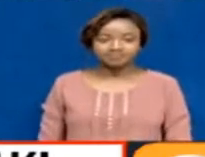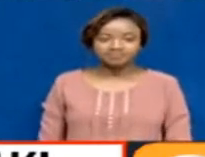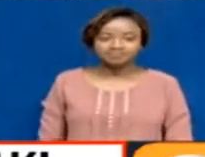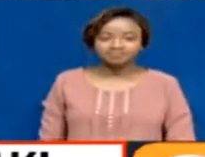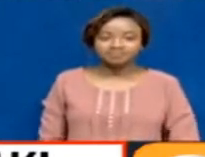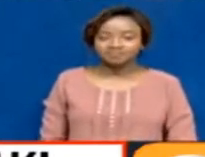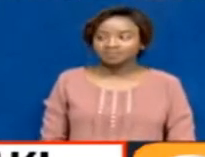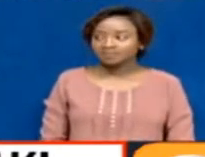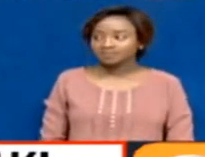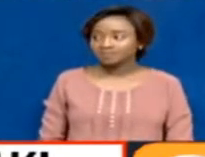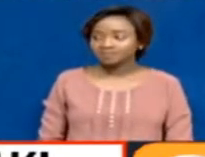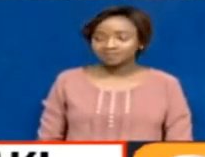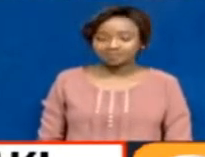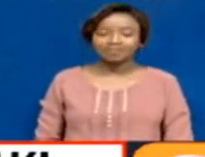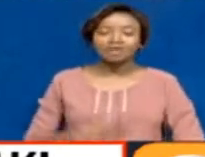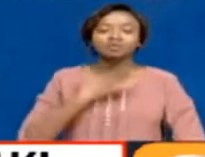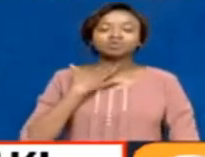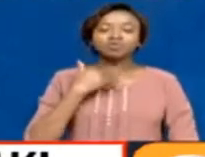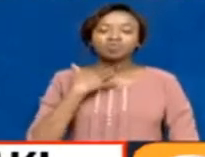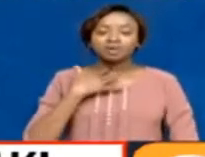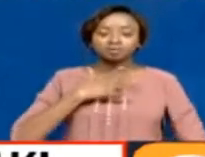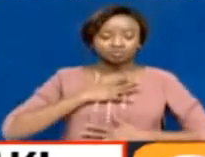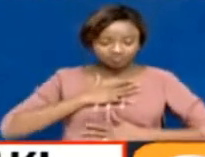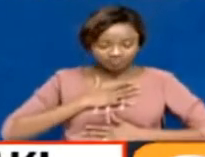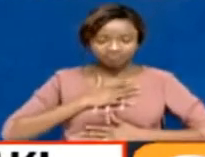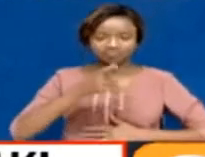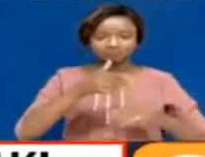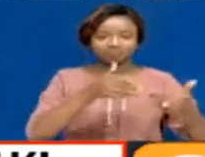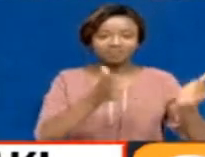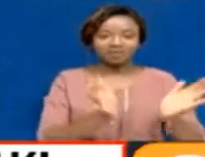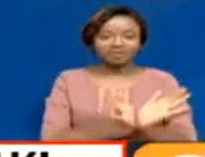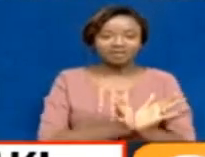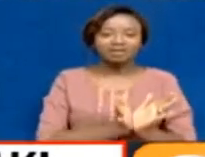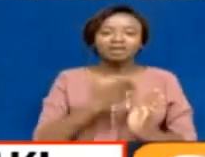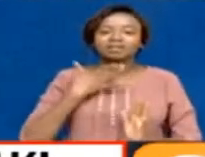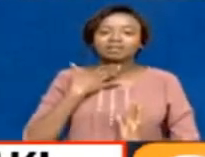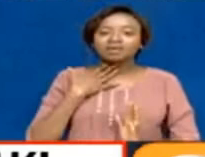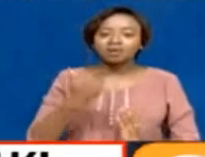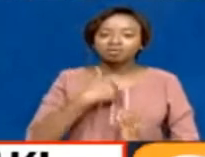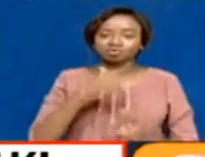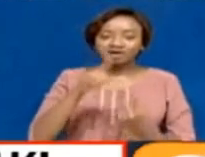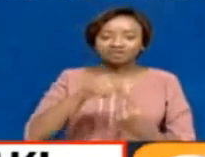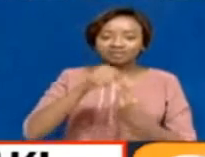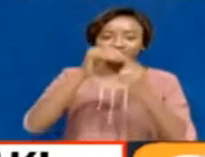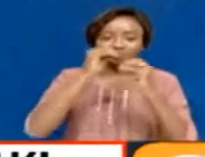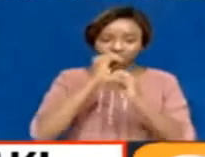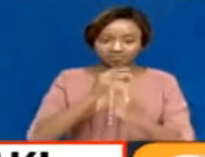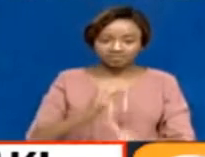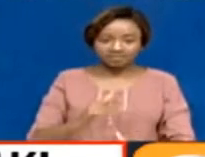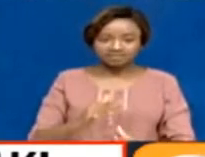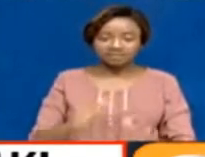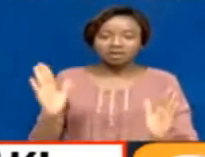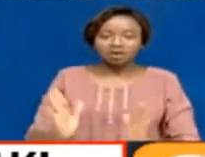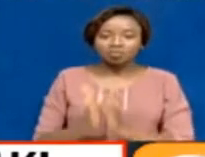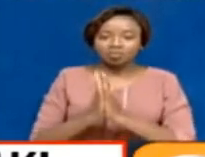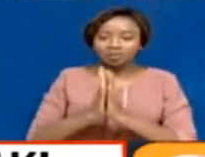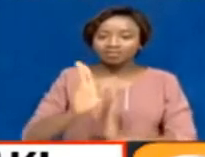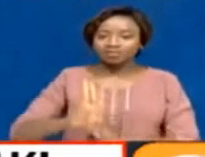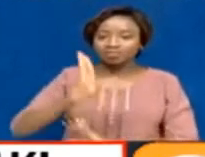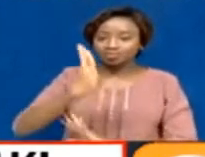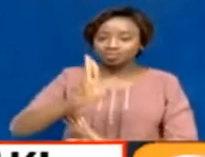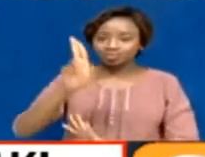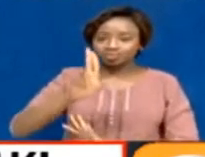family that they would like to have a special blessing here. Together with our dear